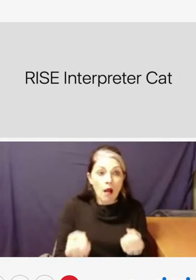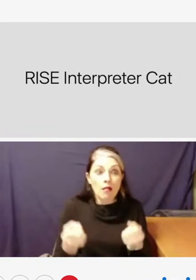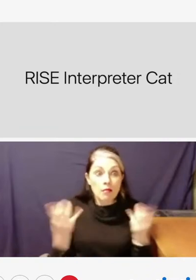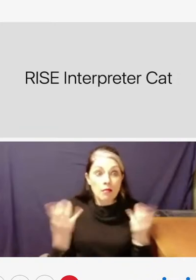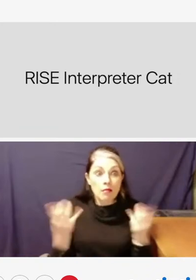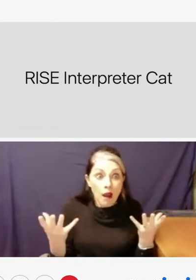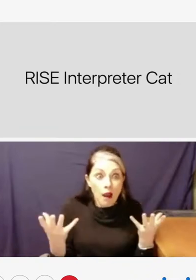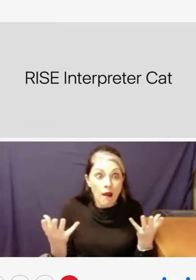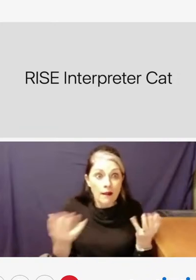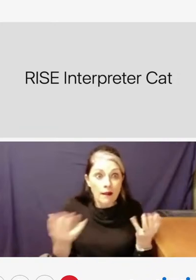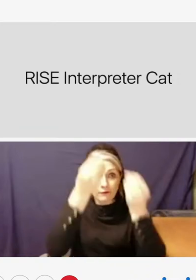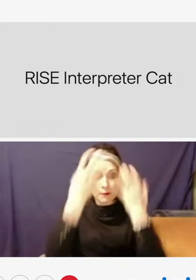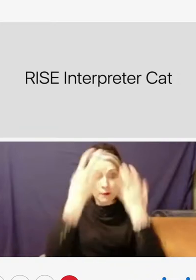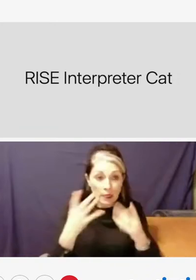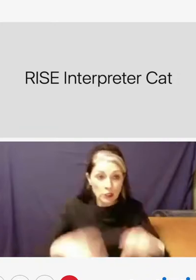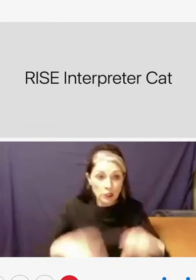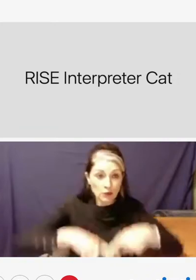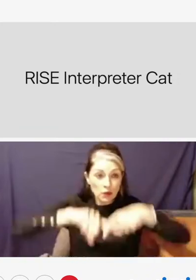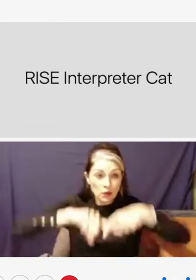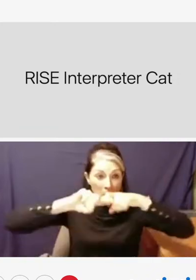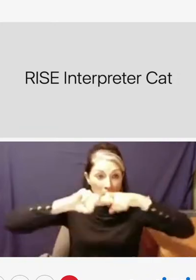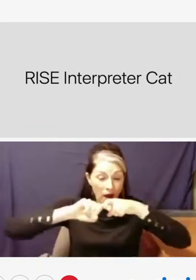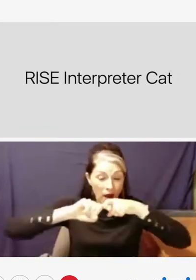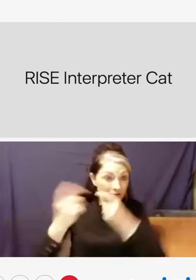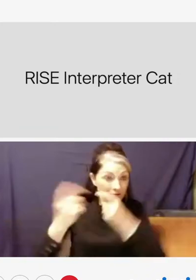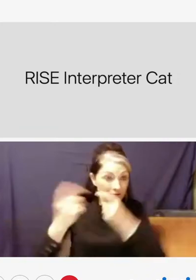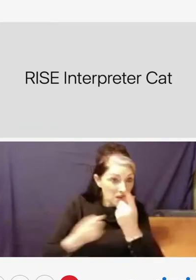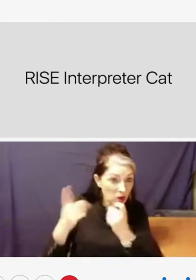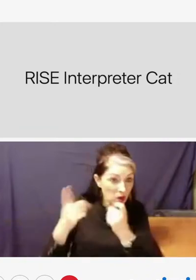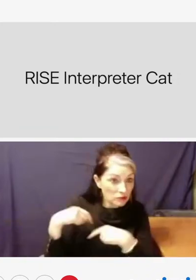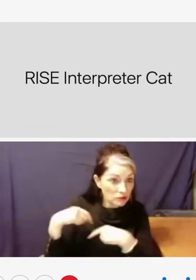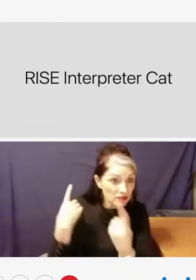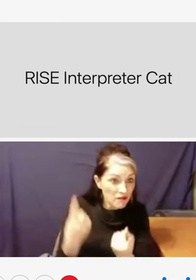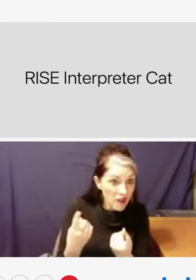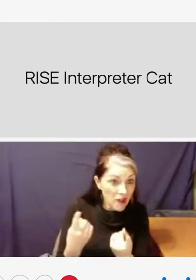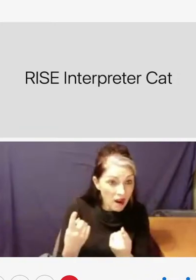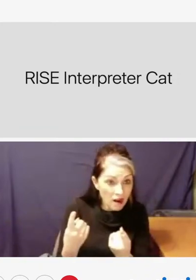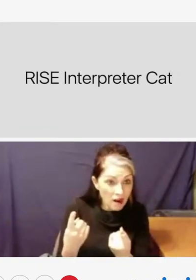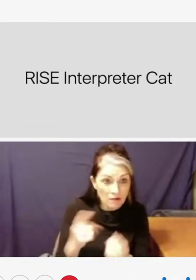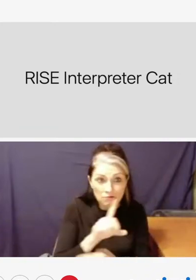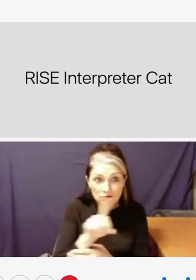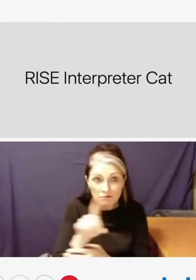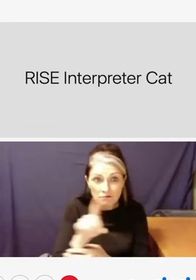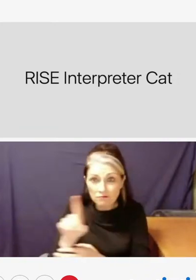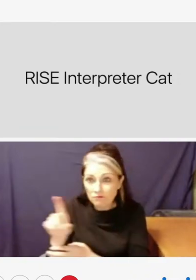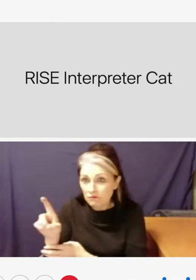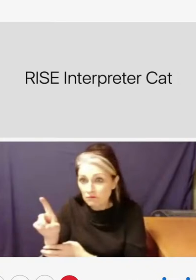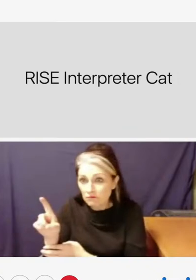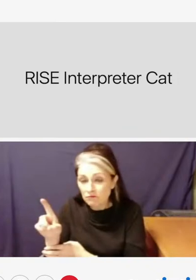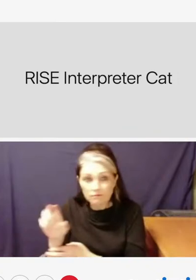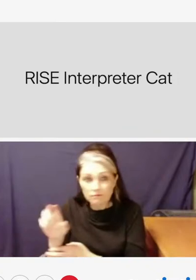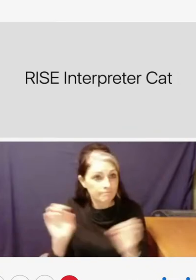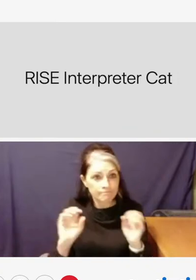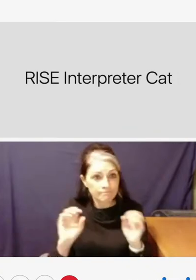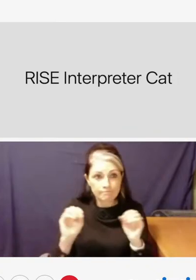this point any question okay Mr